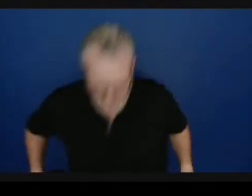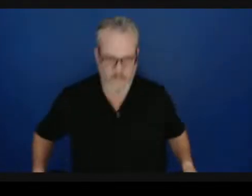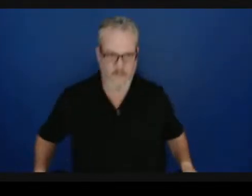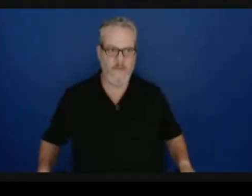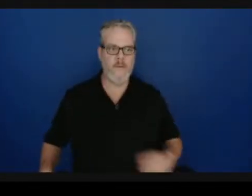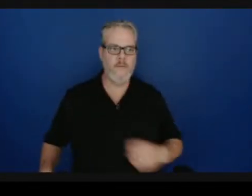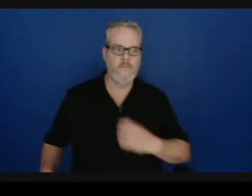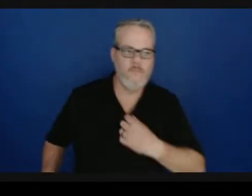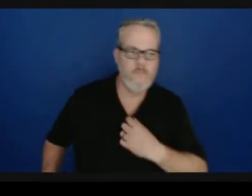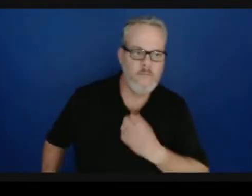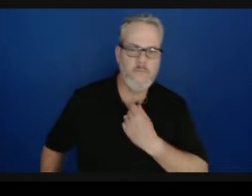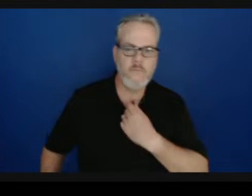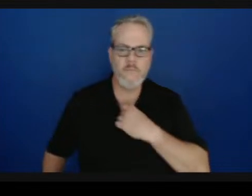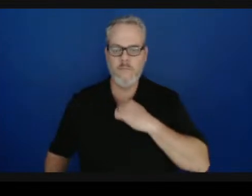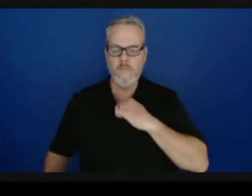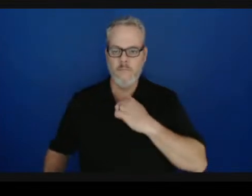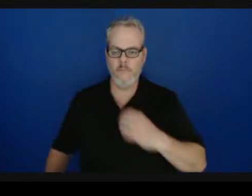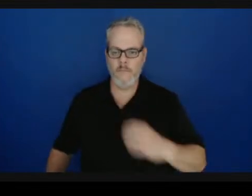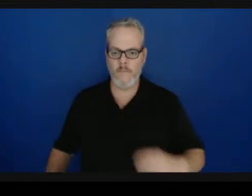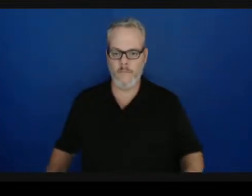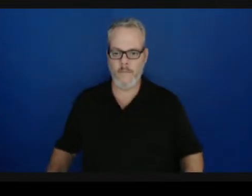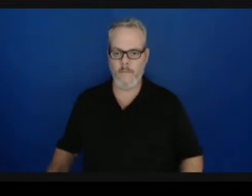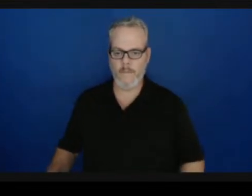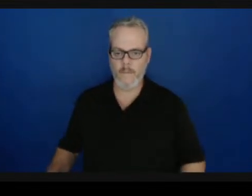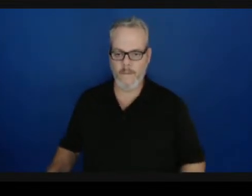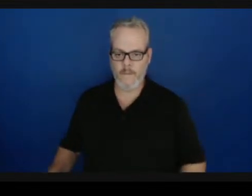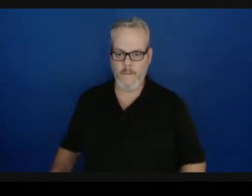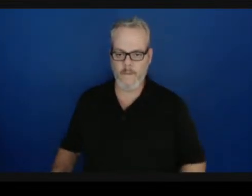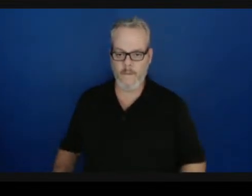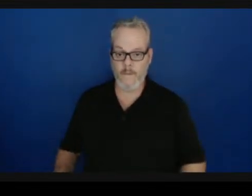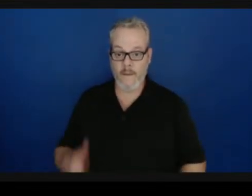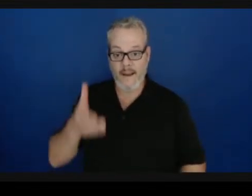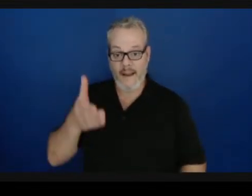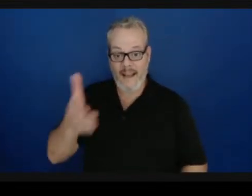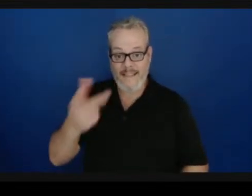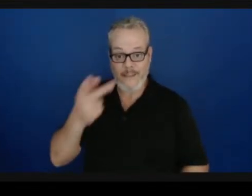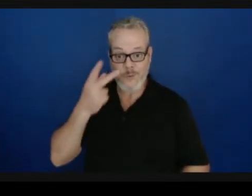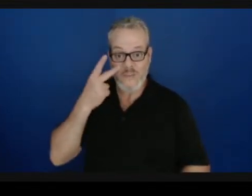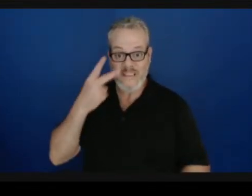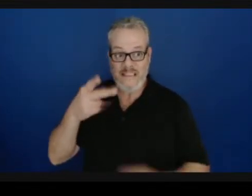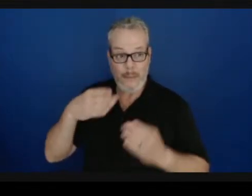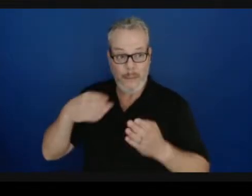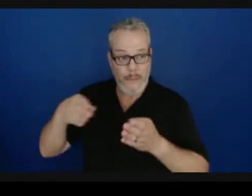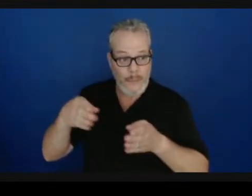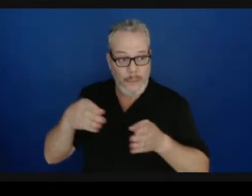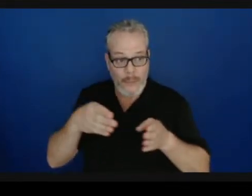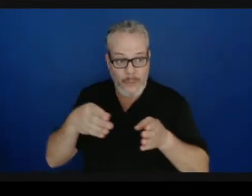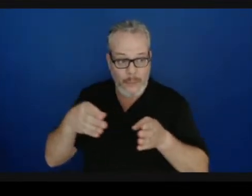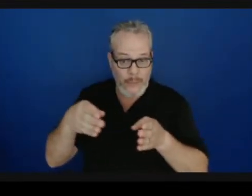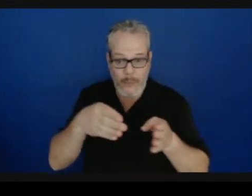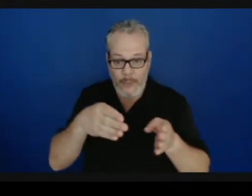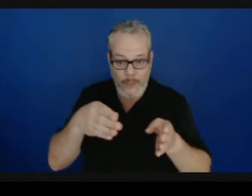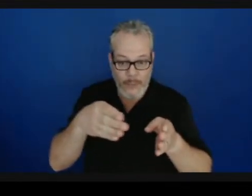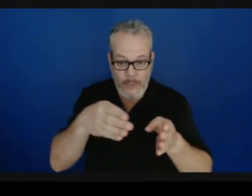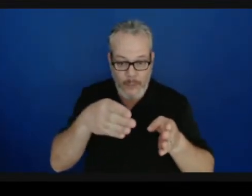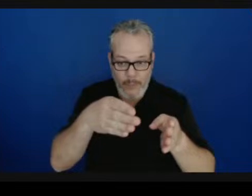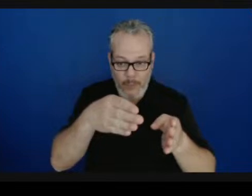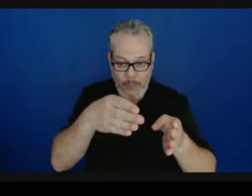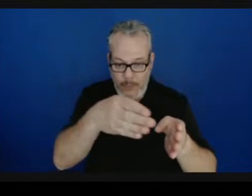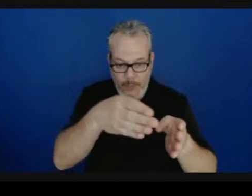this reactivation. And here we see the river of lava that's pouring down. Nāpau Crater is back